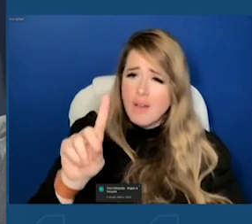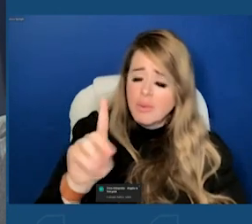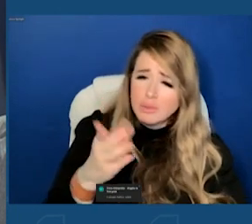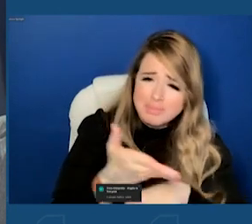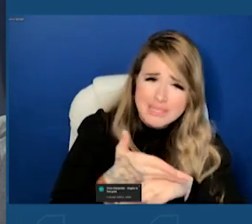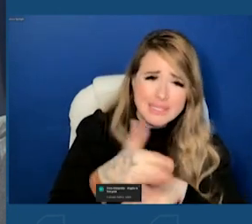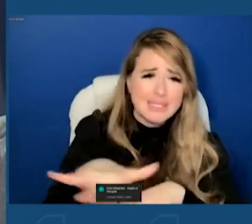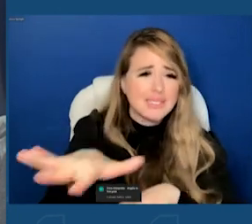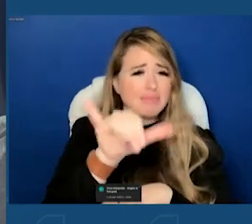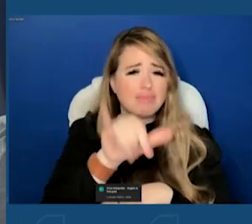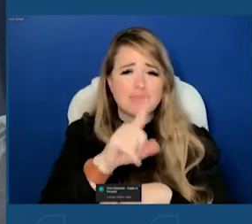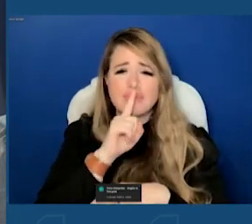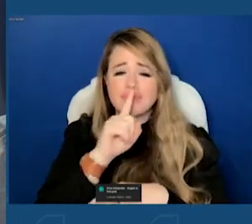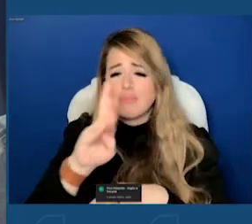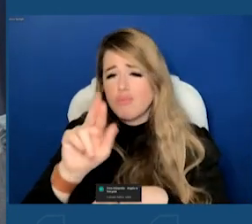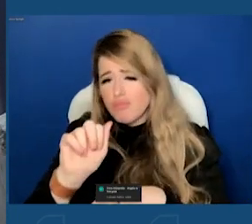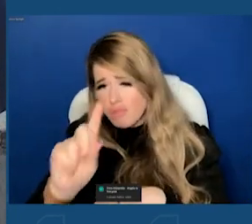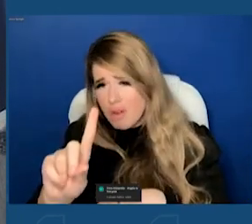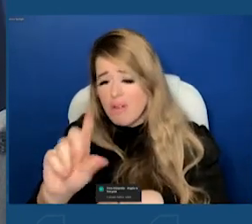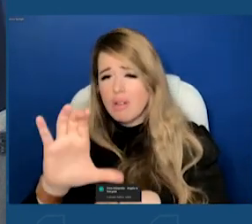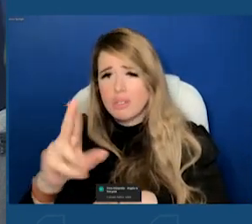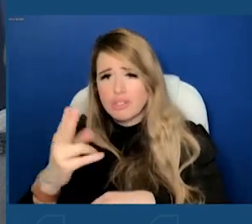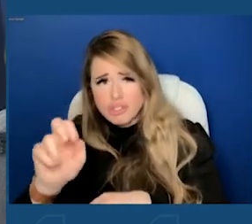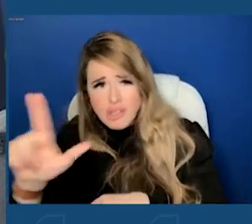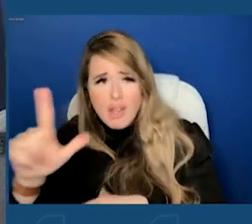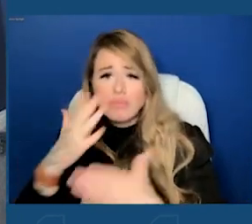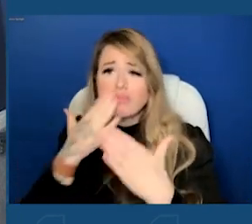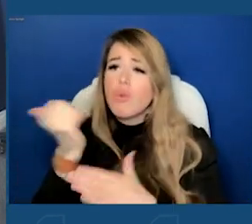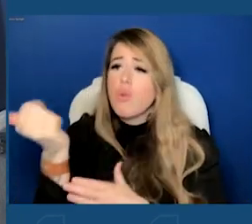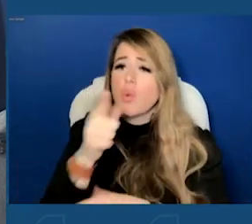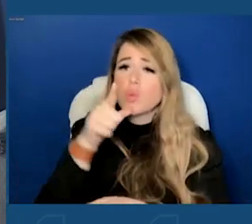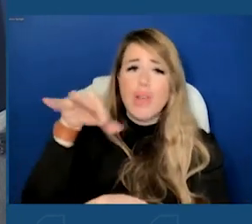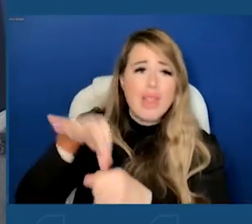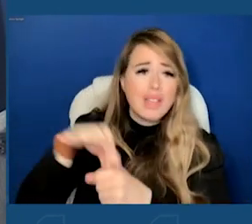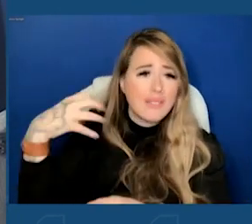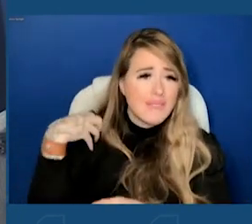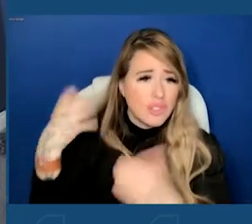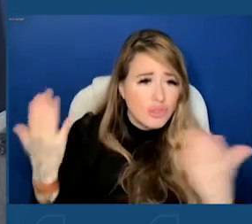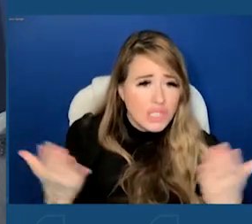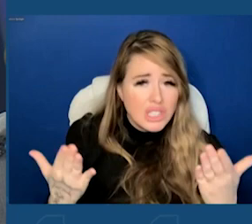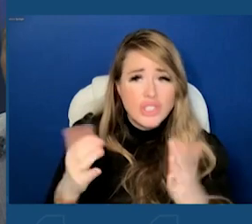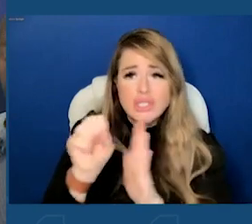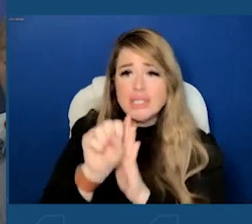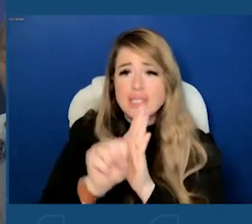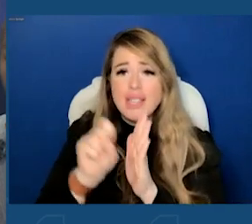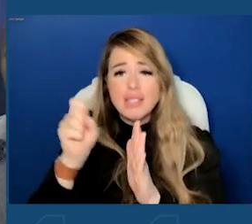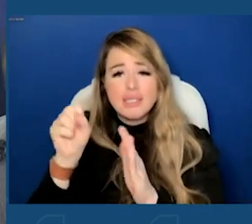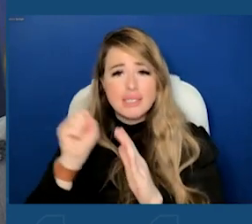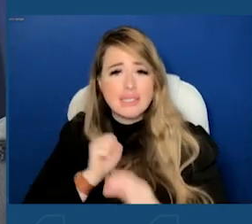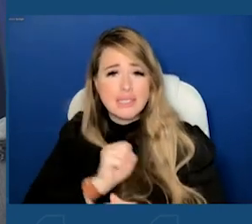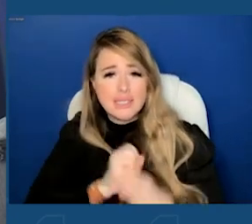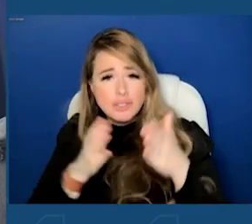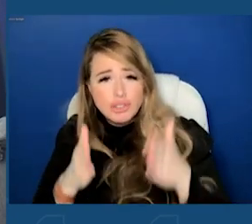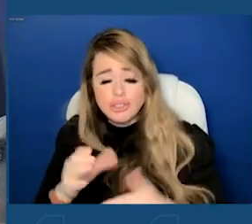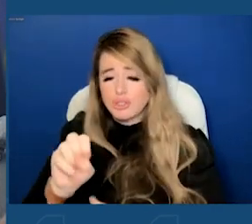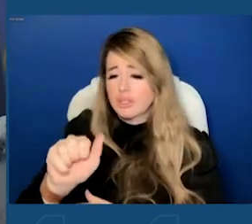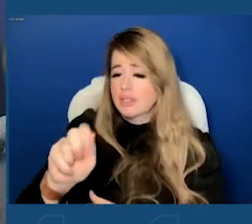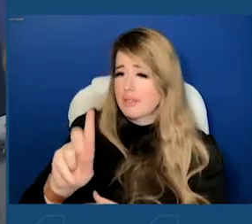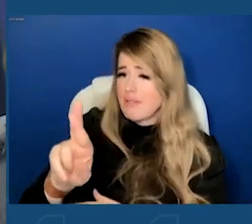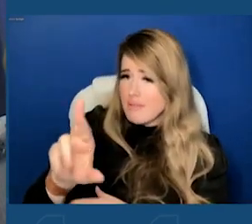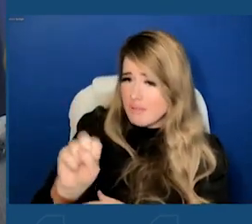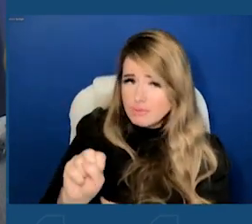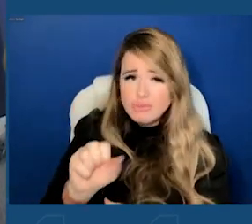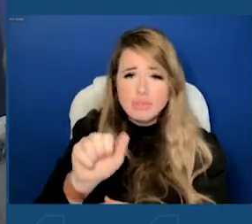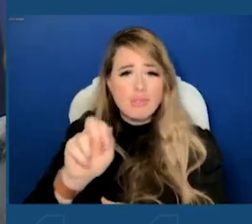Thanking also my local elected officials, my state senator James Sanders and Assemblyman Anderson and